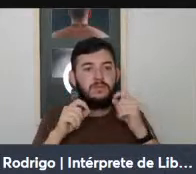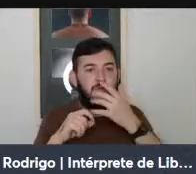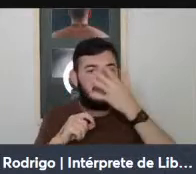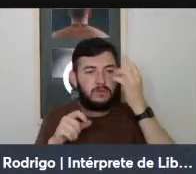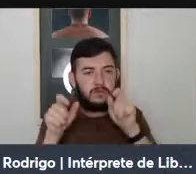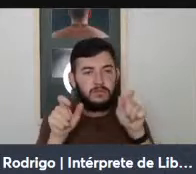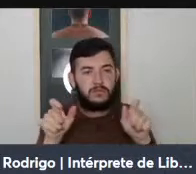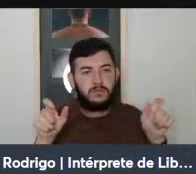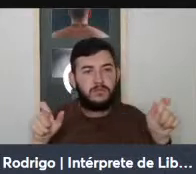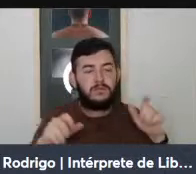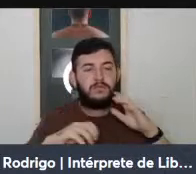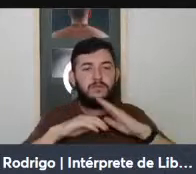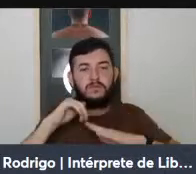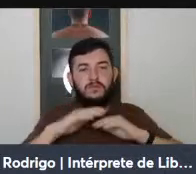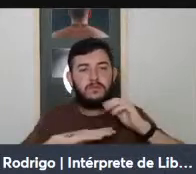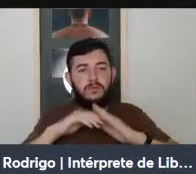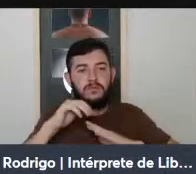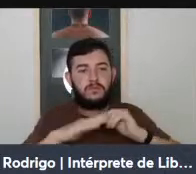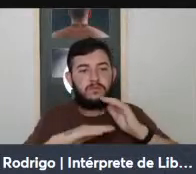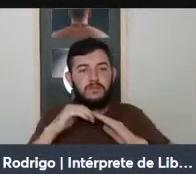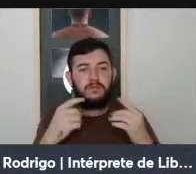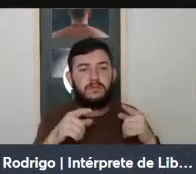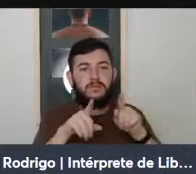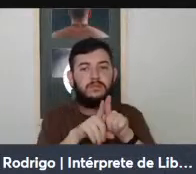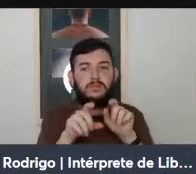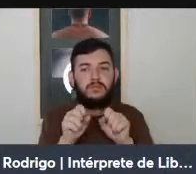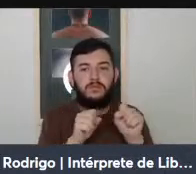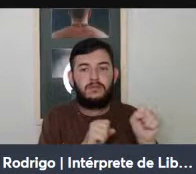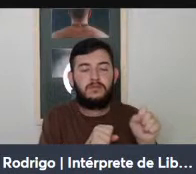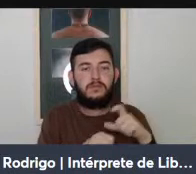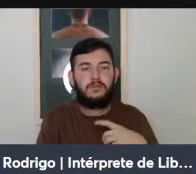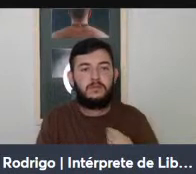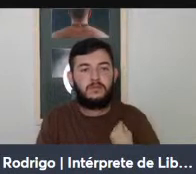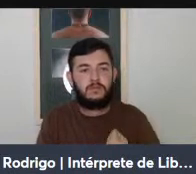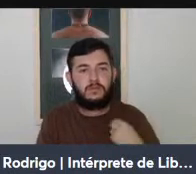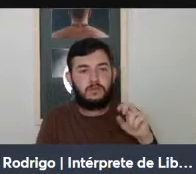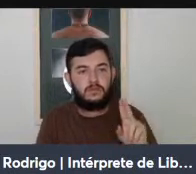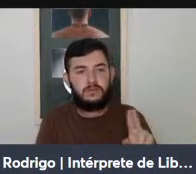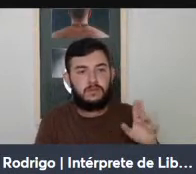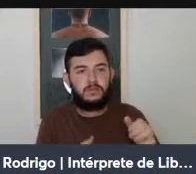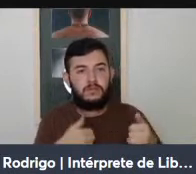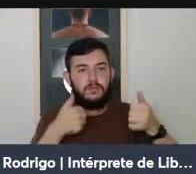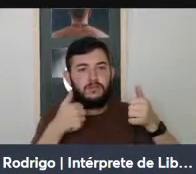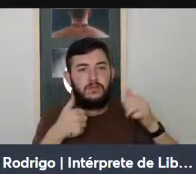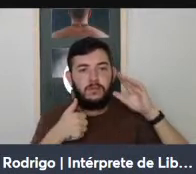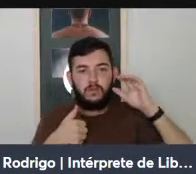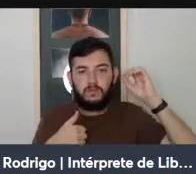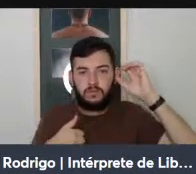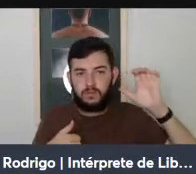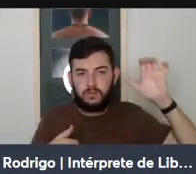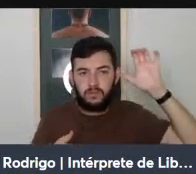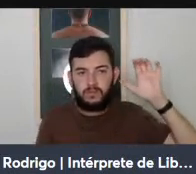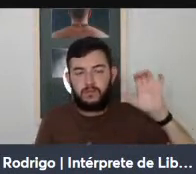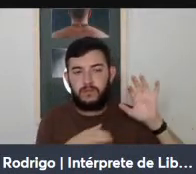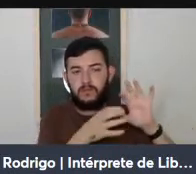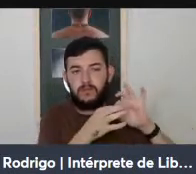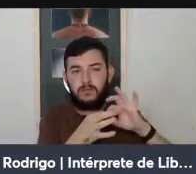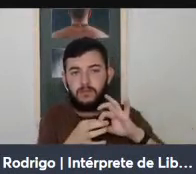estavam praticando e que pudessem fazer, então, o melhor uso desse conhecimento de pesquisa.